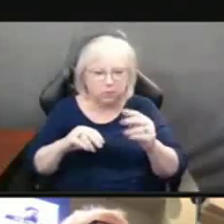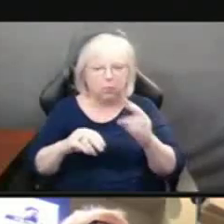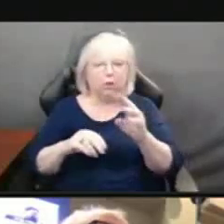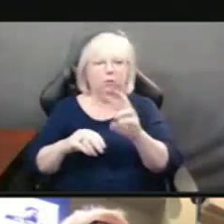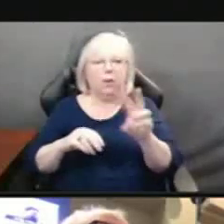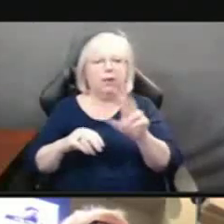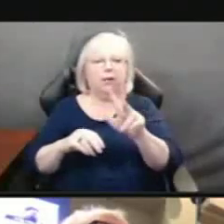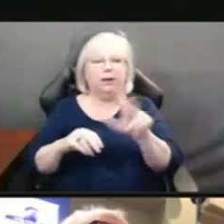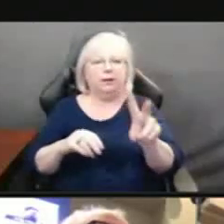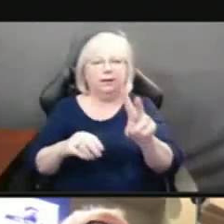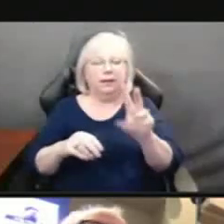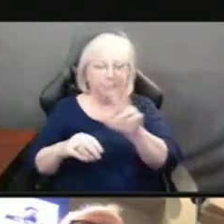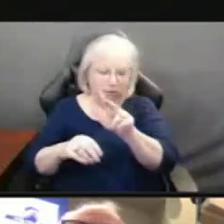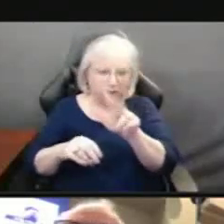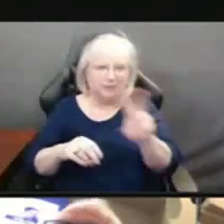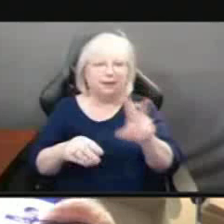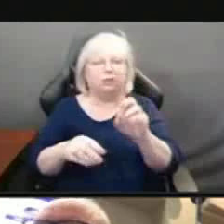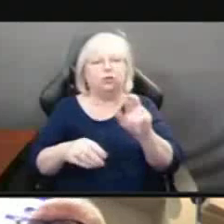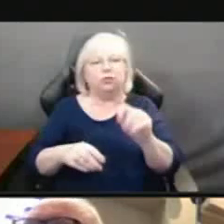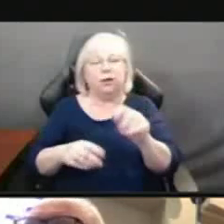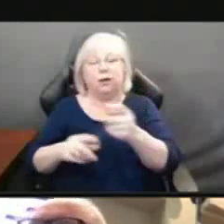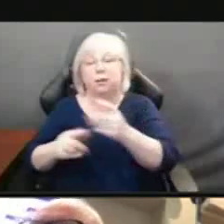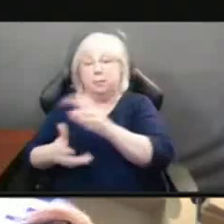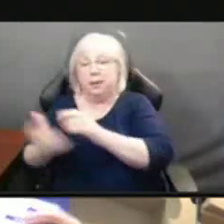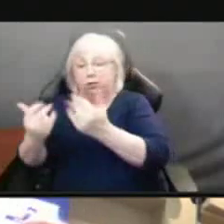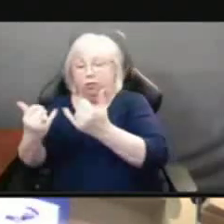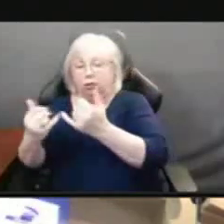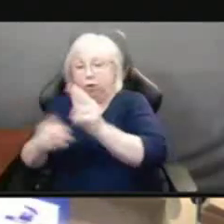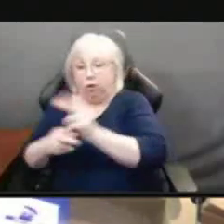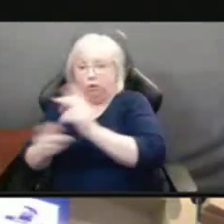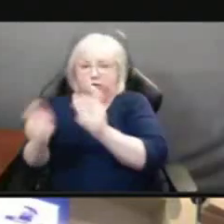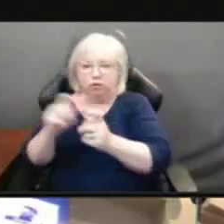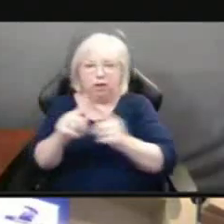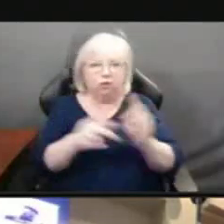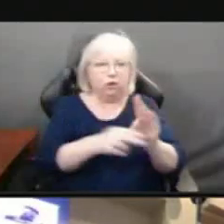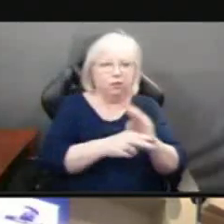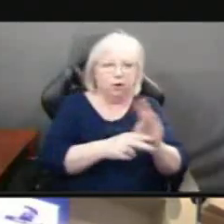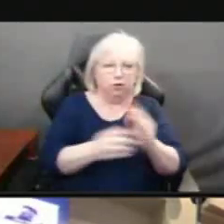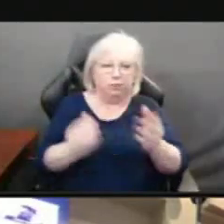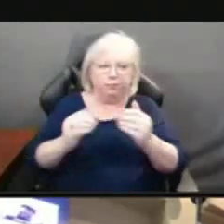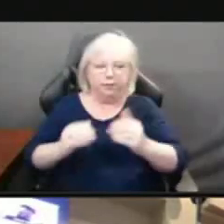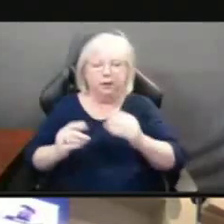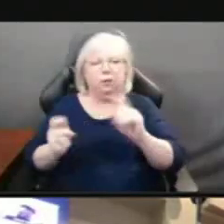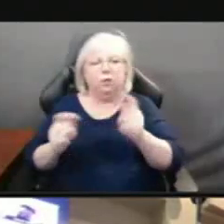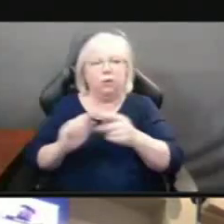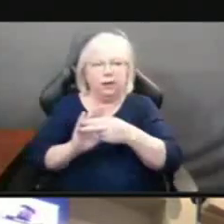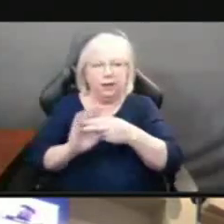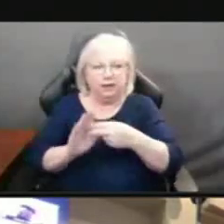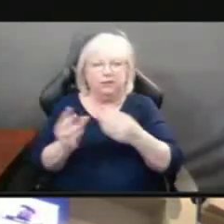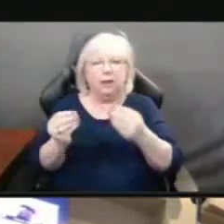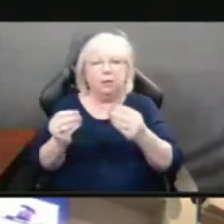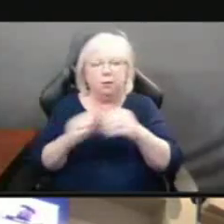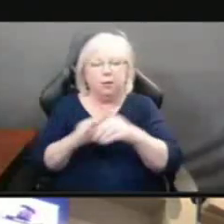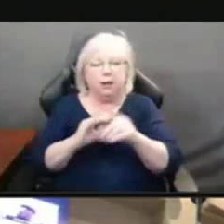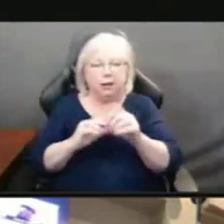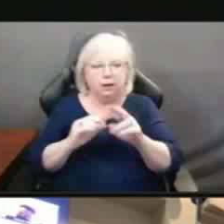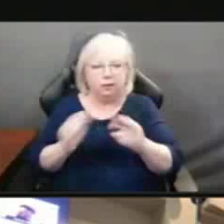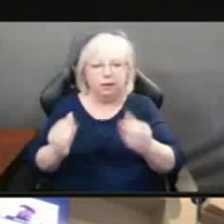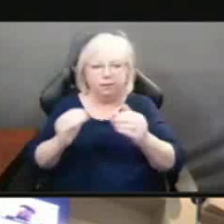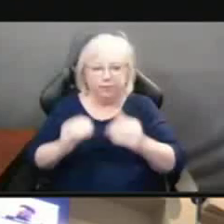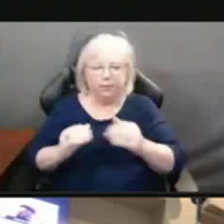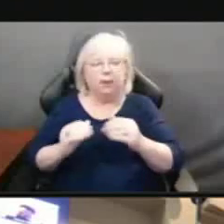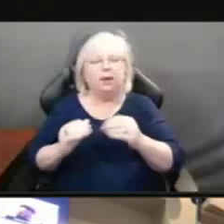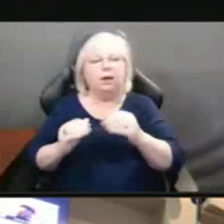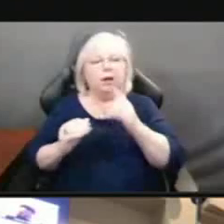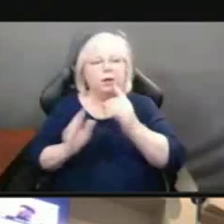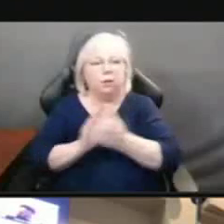36th Street in the city of Little Rock, Arkansas, from mixed use to commercial. An ordinance to reclassify property located in the city of Little Rock, Arkansas. An ordinance